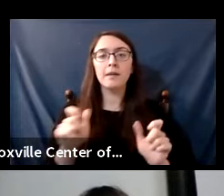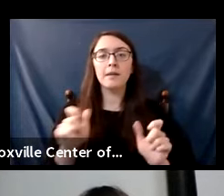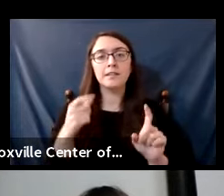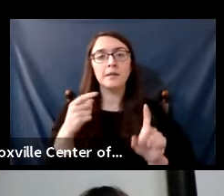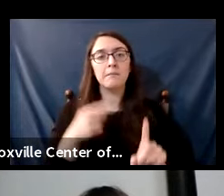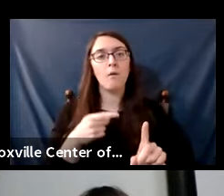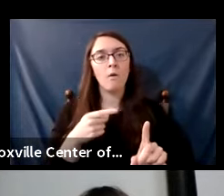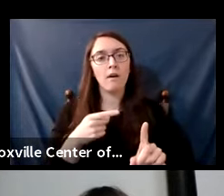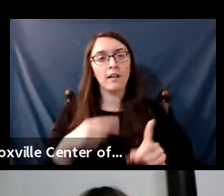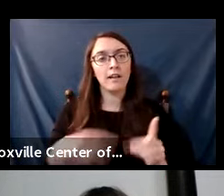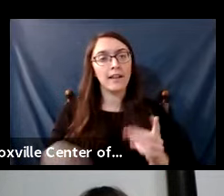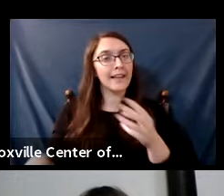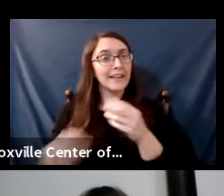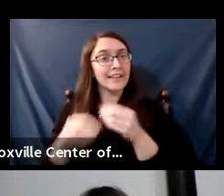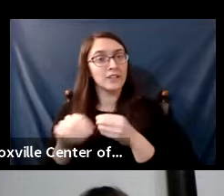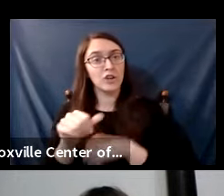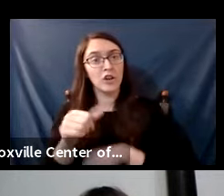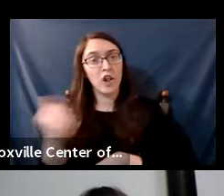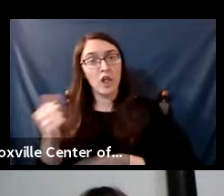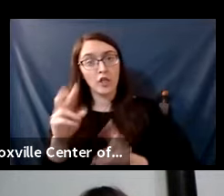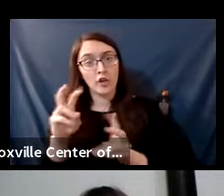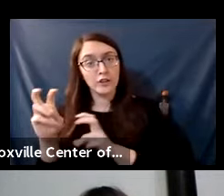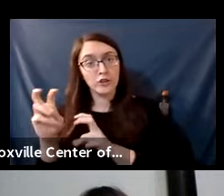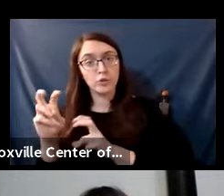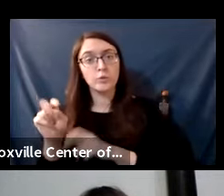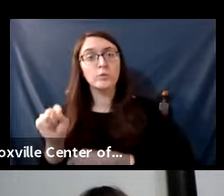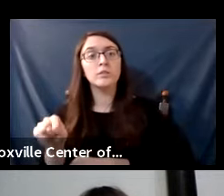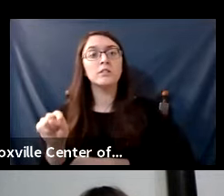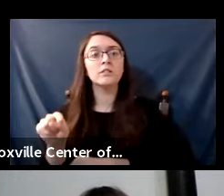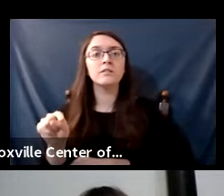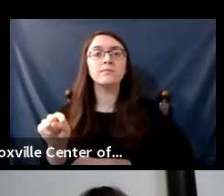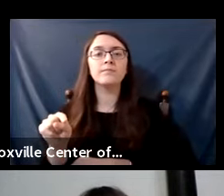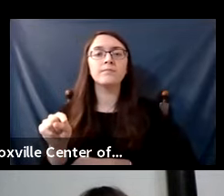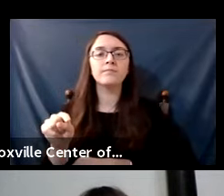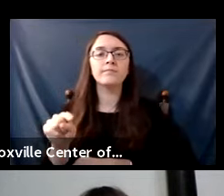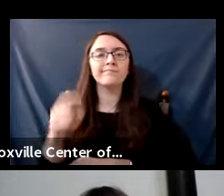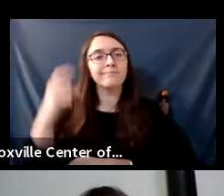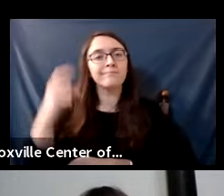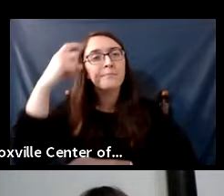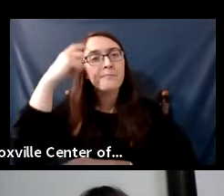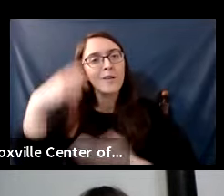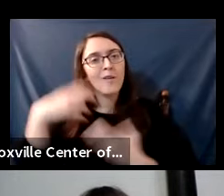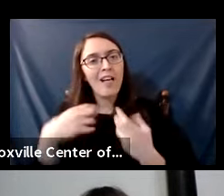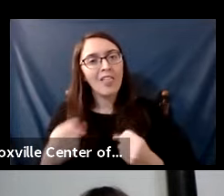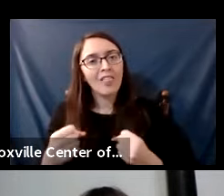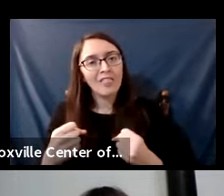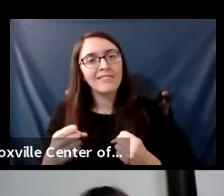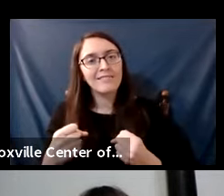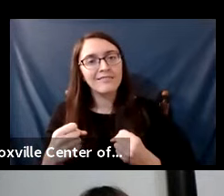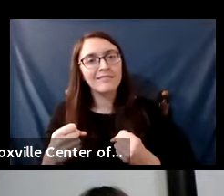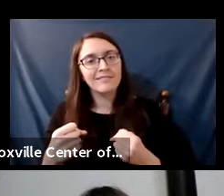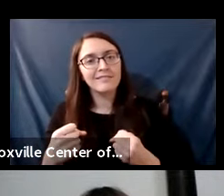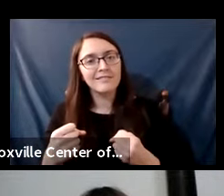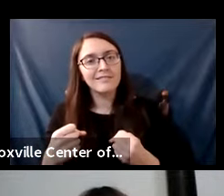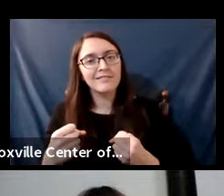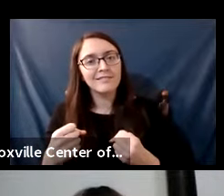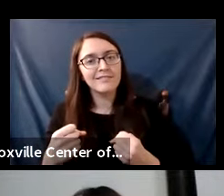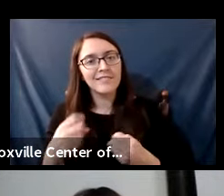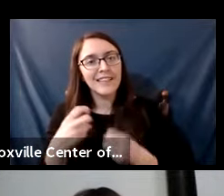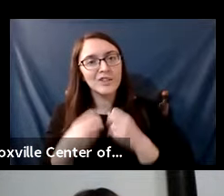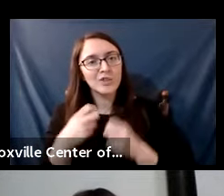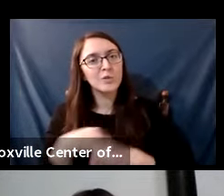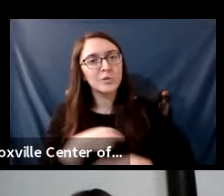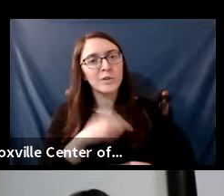the other issues, was really mental health and the issues that we're facing there.